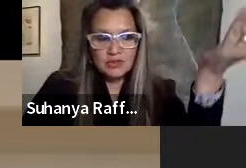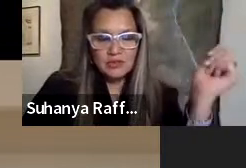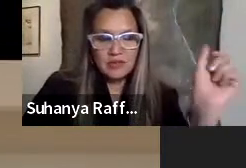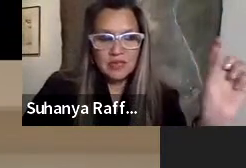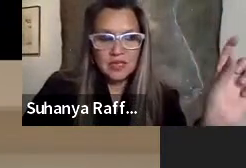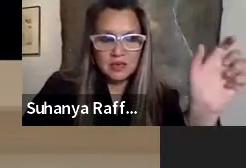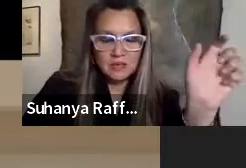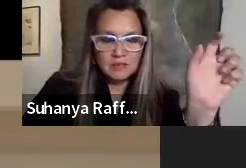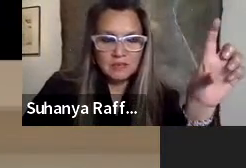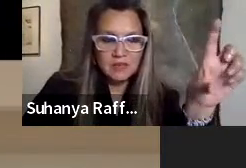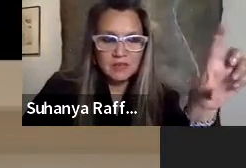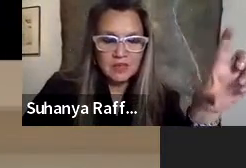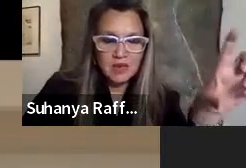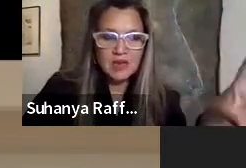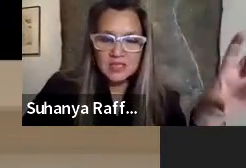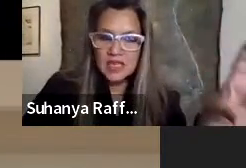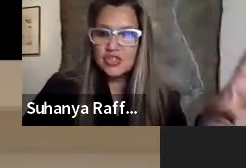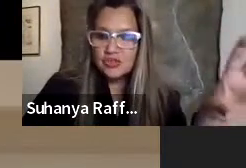original